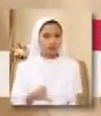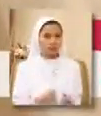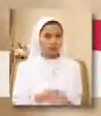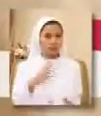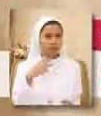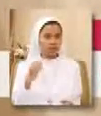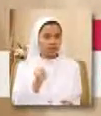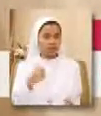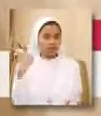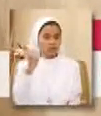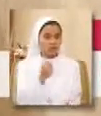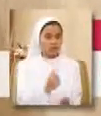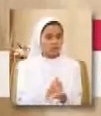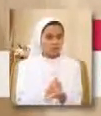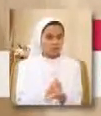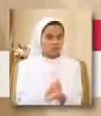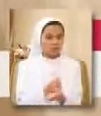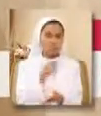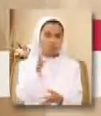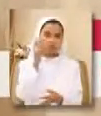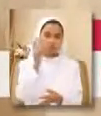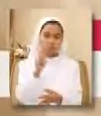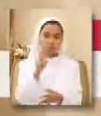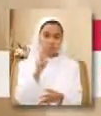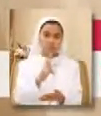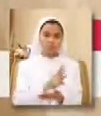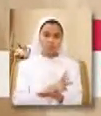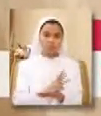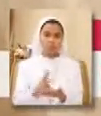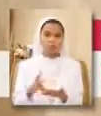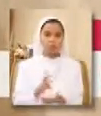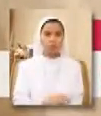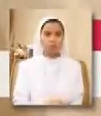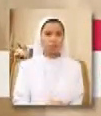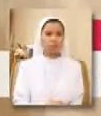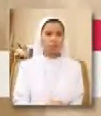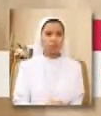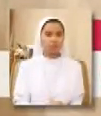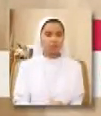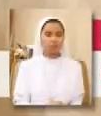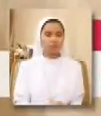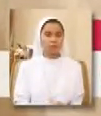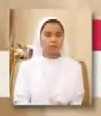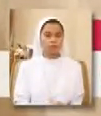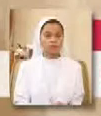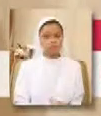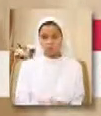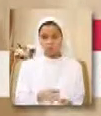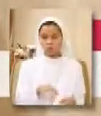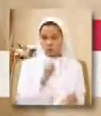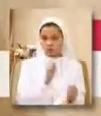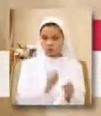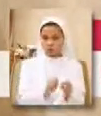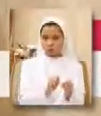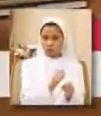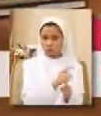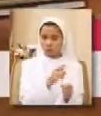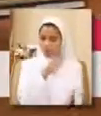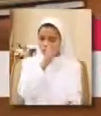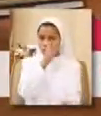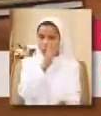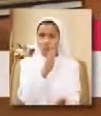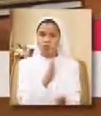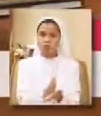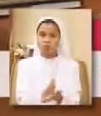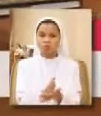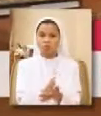It was approved yeah. within 2 weeks. He sent back and said, you're free. So we really came to work with the poor, yeah.